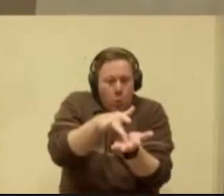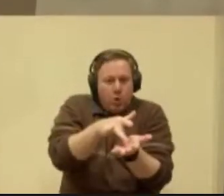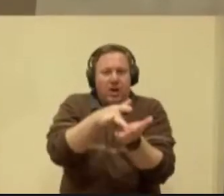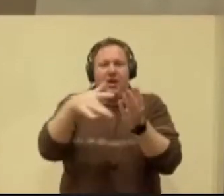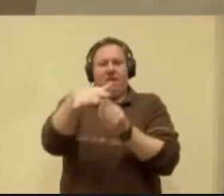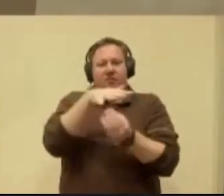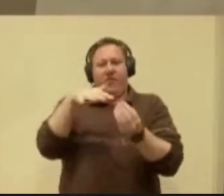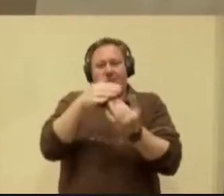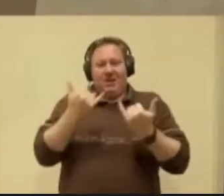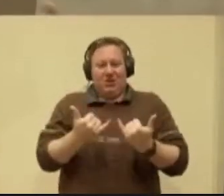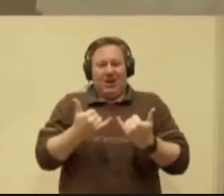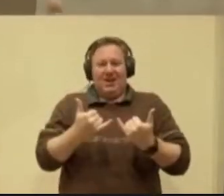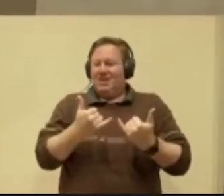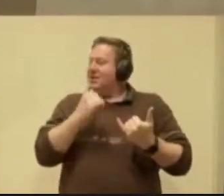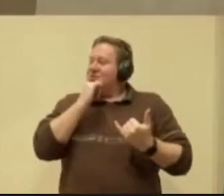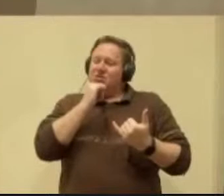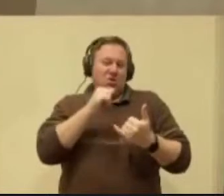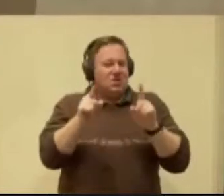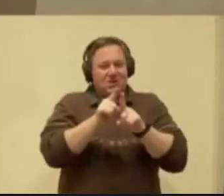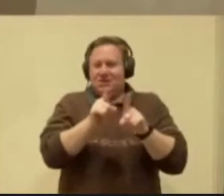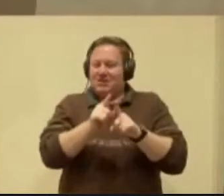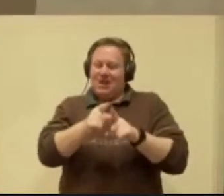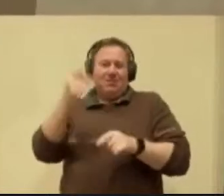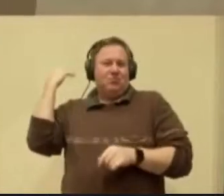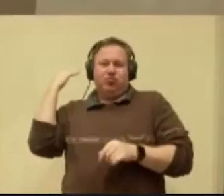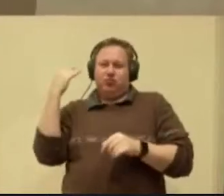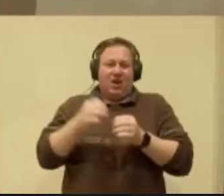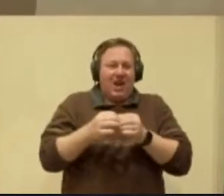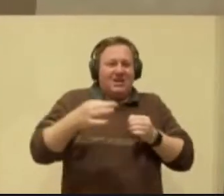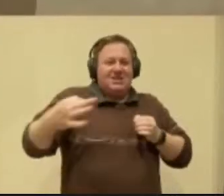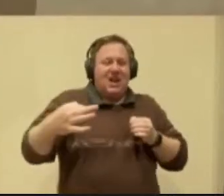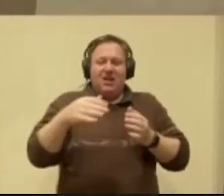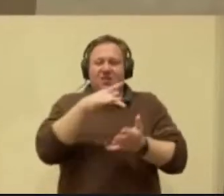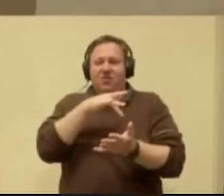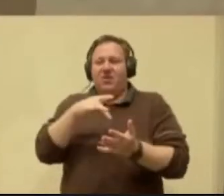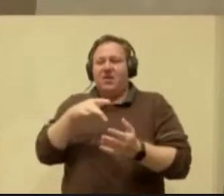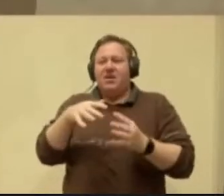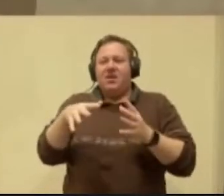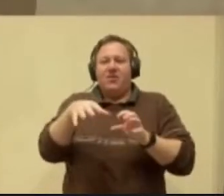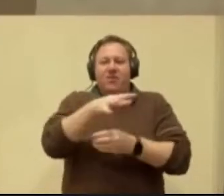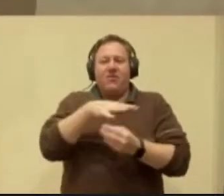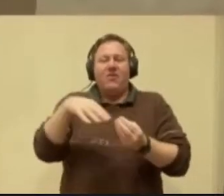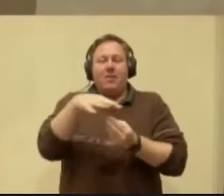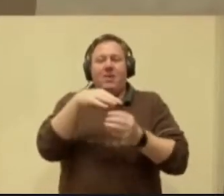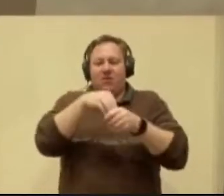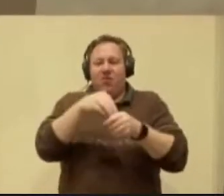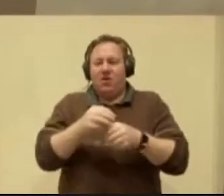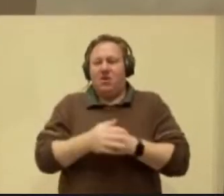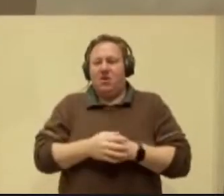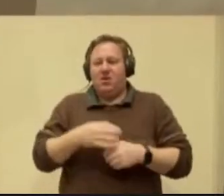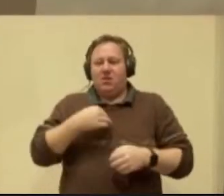different from extended nuclear families of yesterday actually 20 kilometers